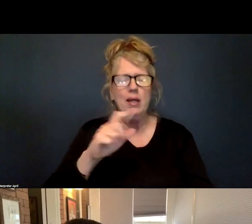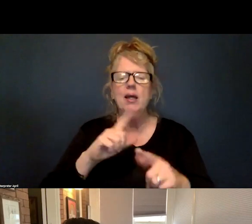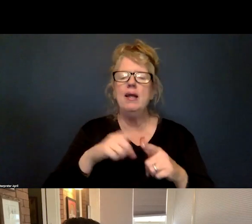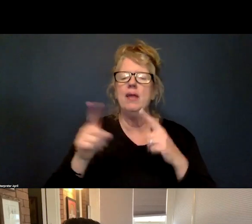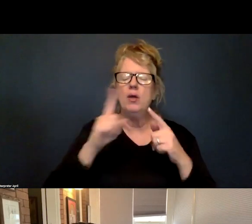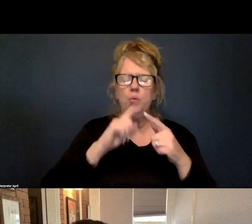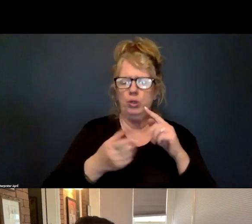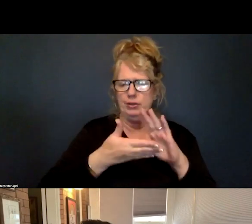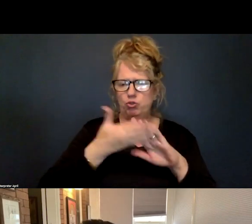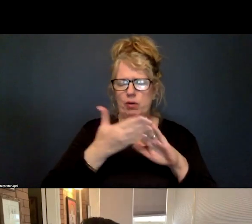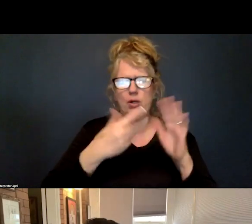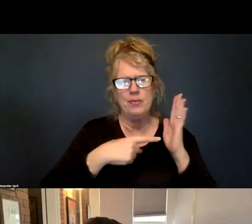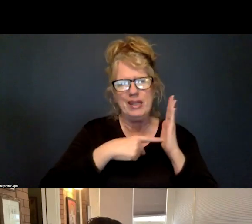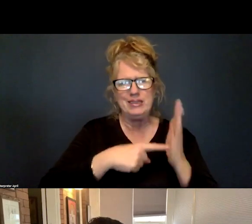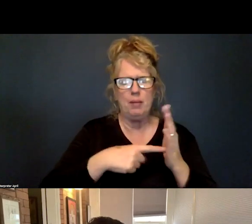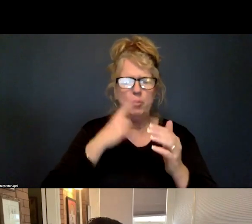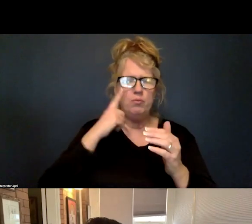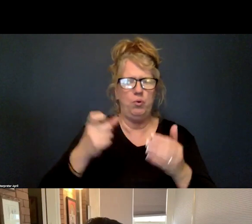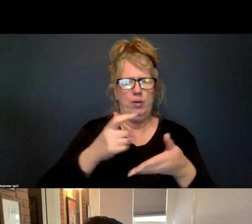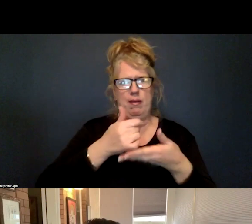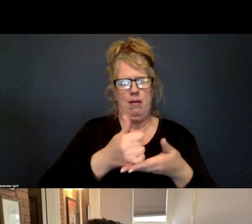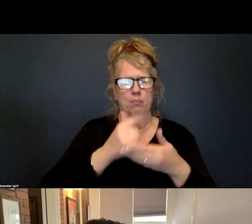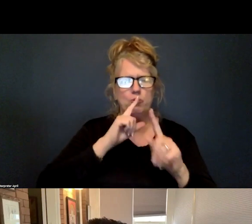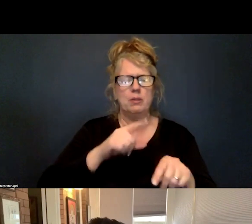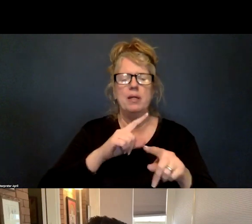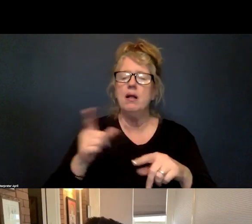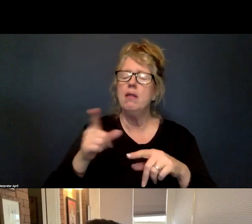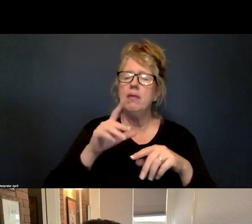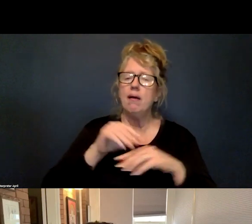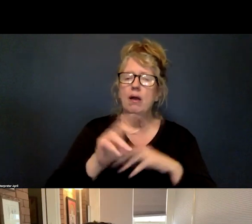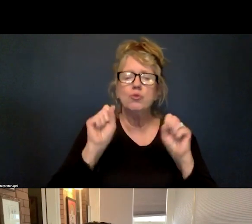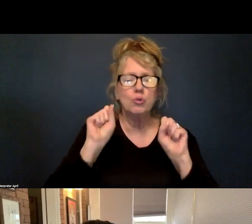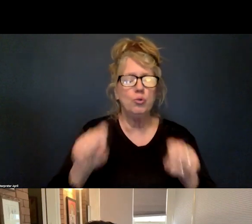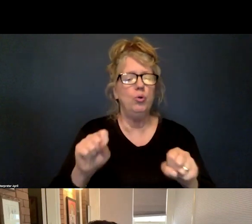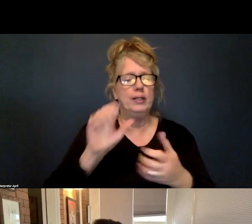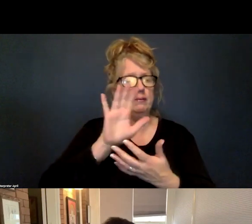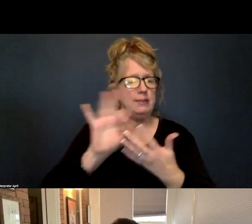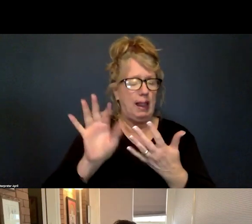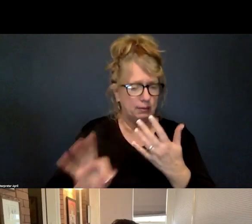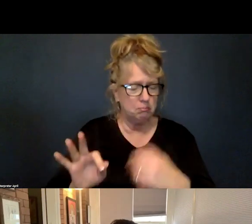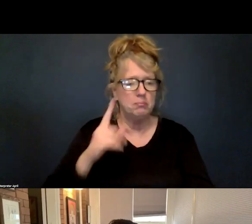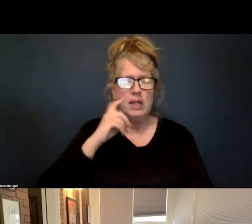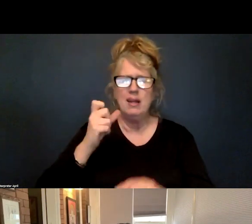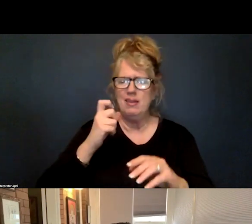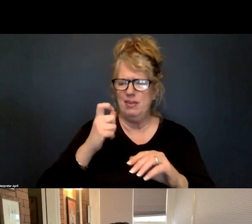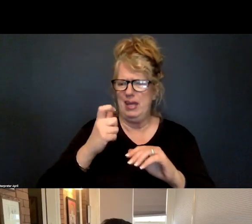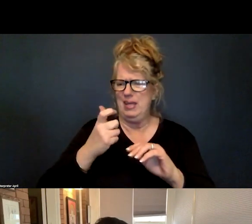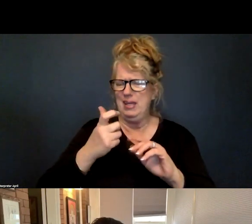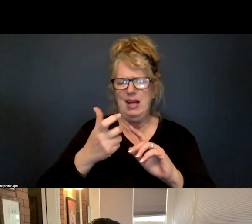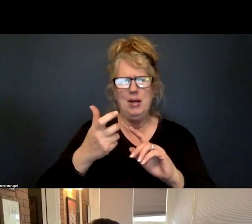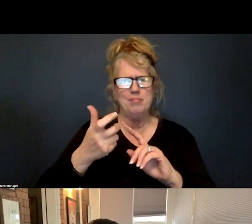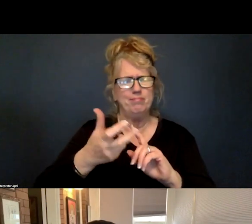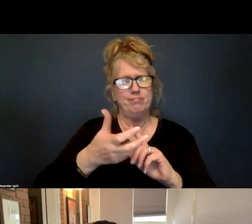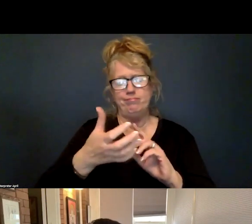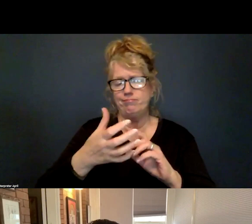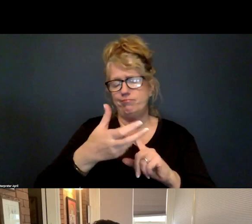generated an example helpful response that the counselor could then select from. They recruited around 15 counselors, and